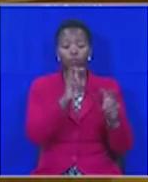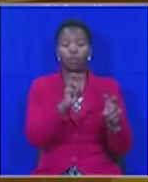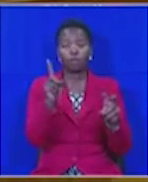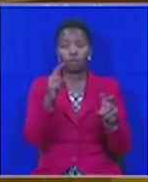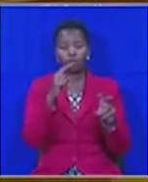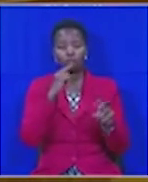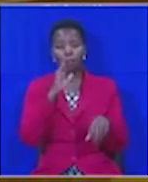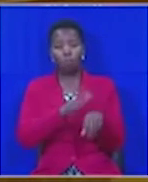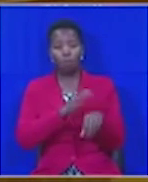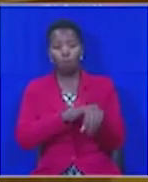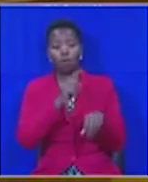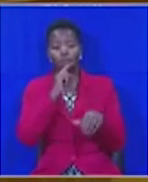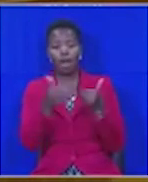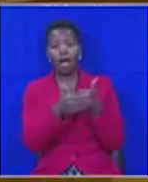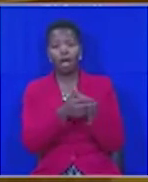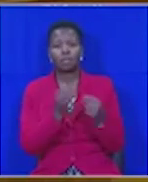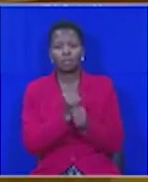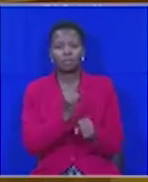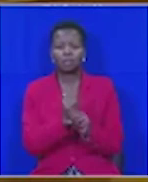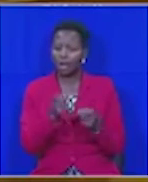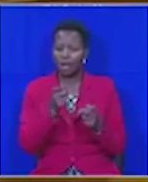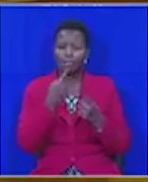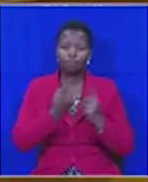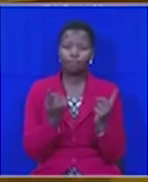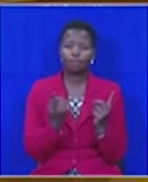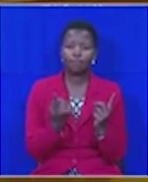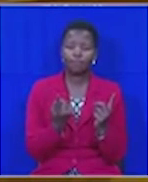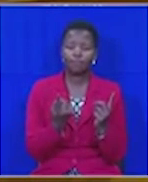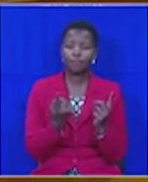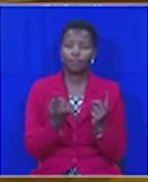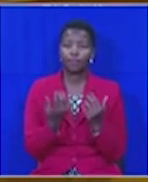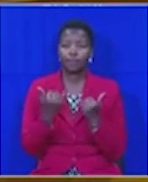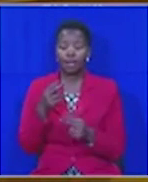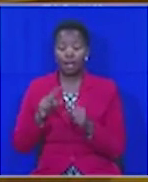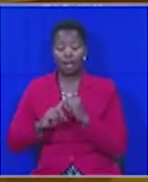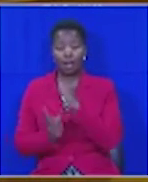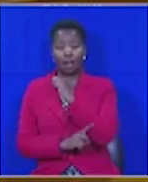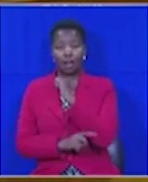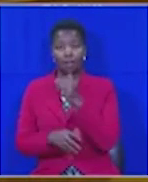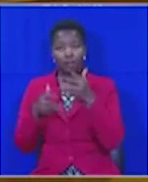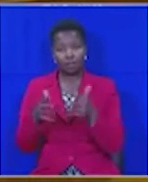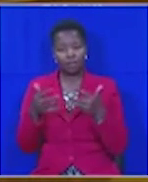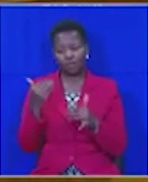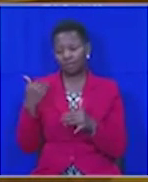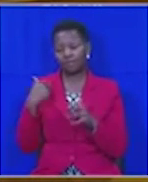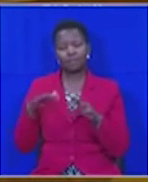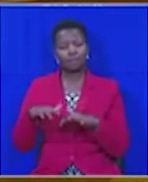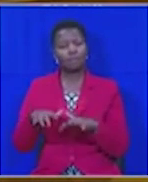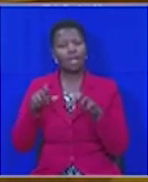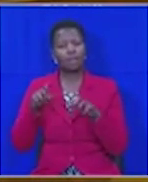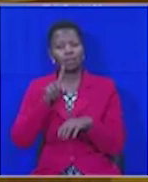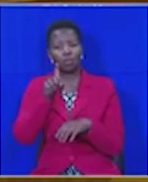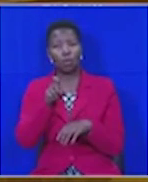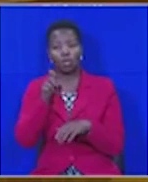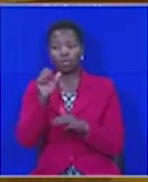hide whatever they need to actually hide. And this, and finally, is what we've answered in the parliamentary question, which will be put on